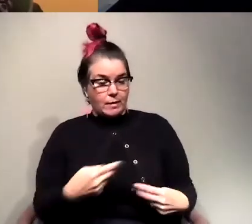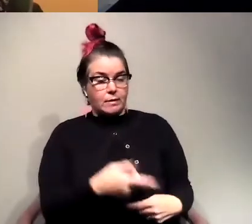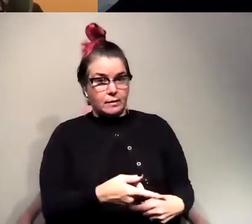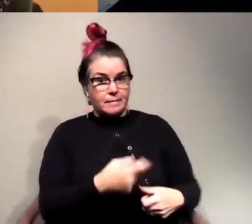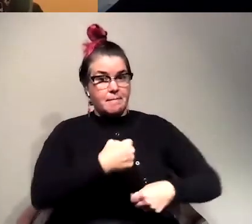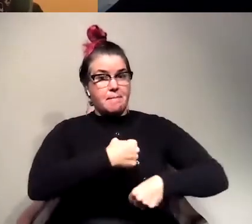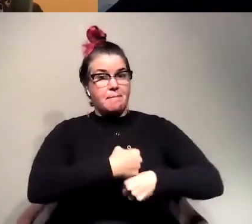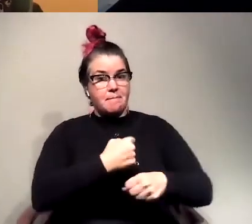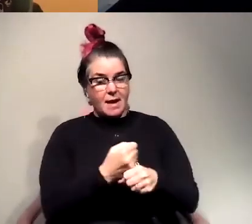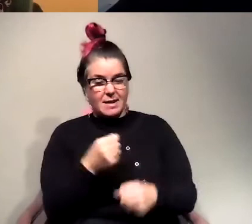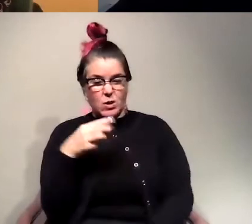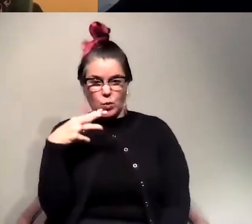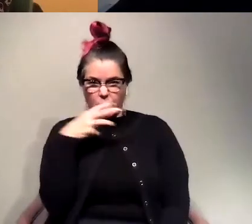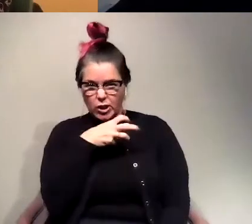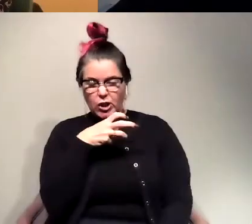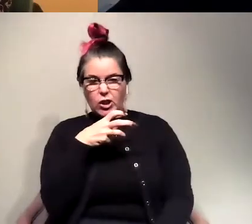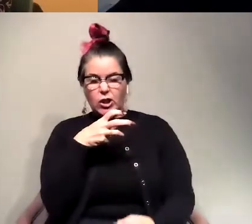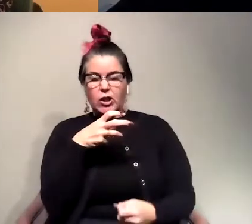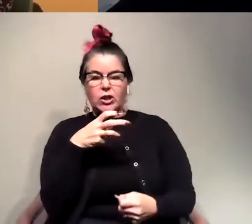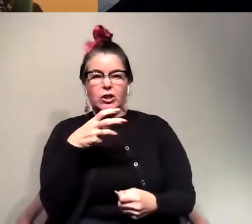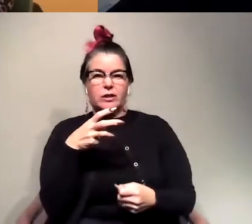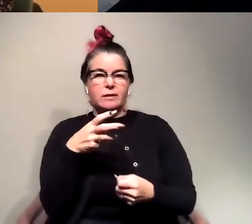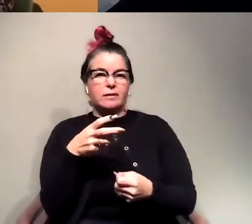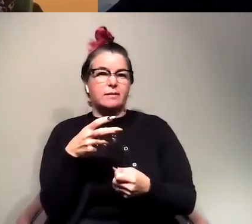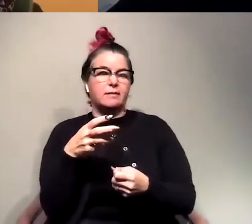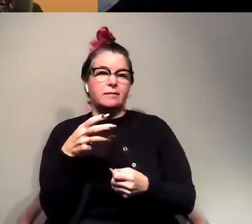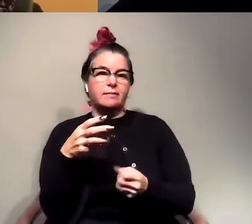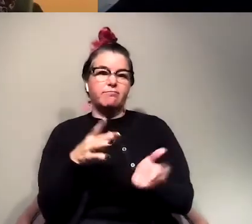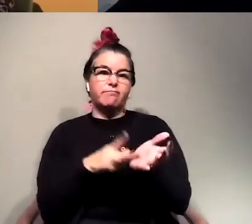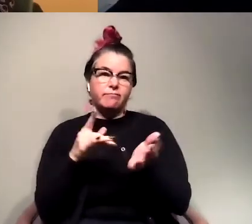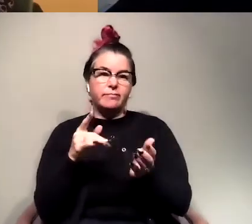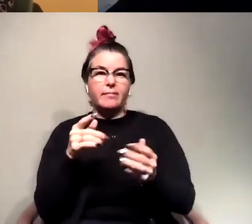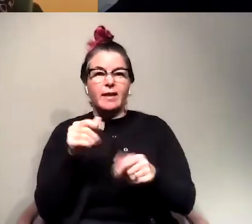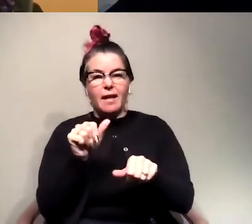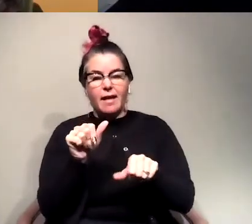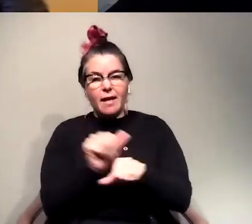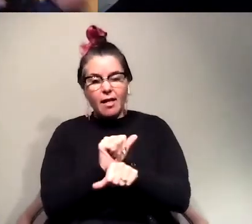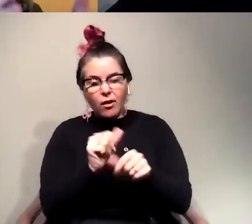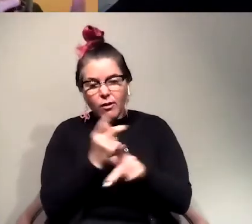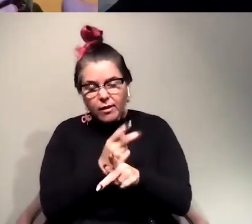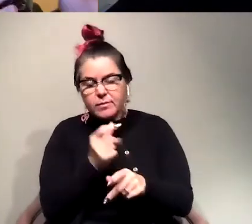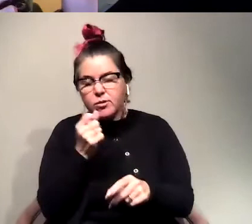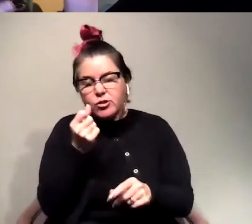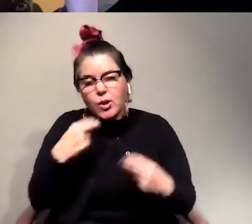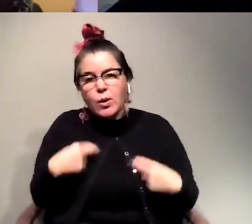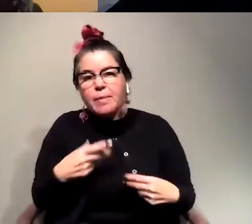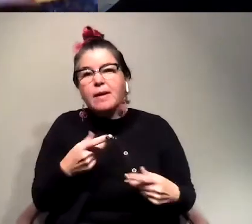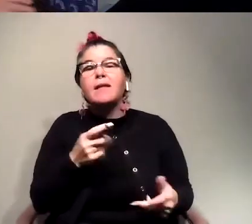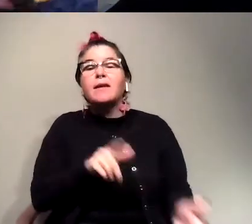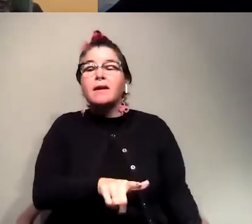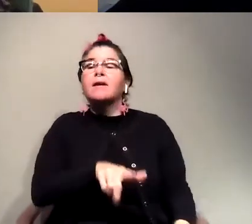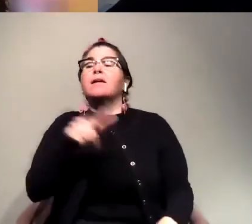it weird with the help of one of these algorithms that doesn't really understand the human thing, and then humans are taking it